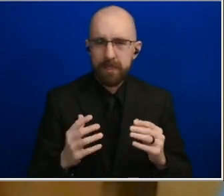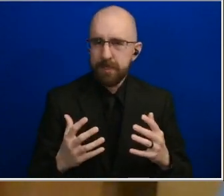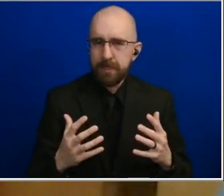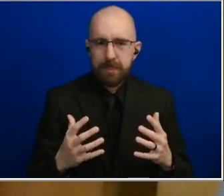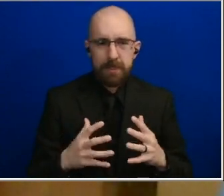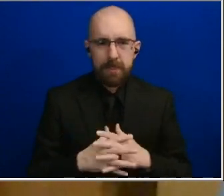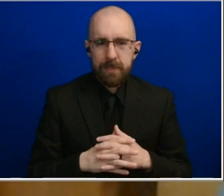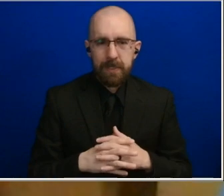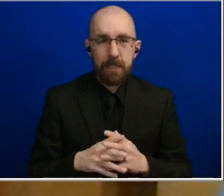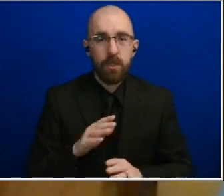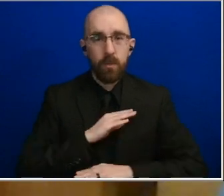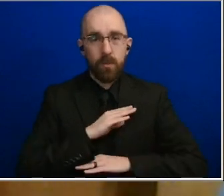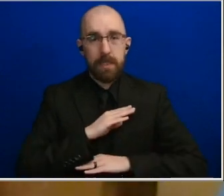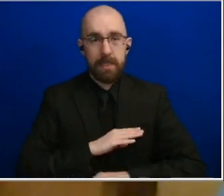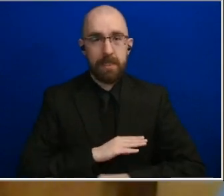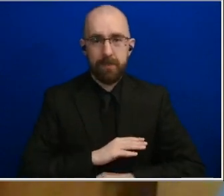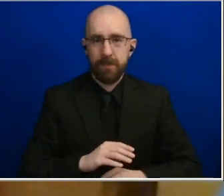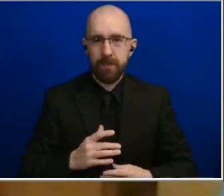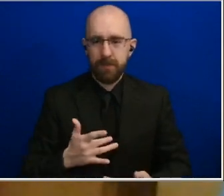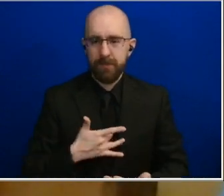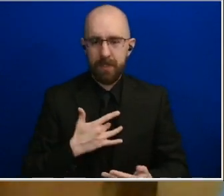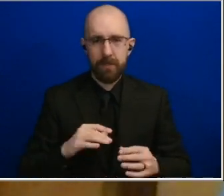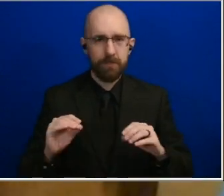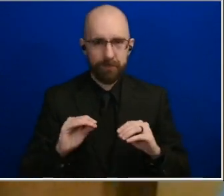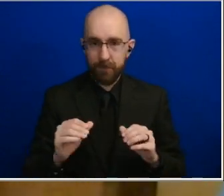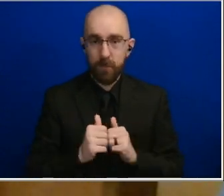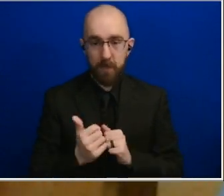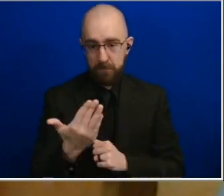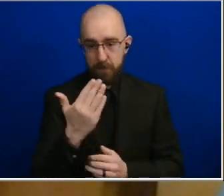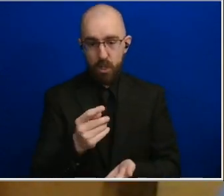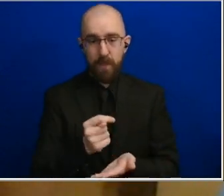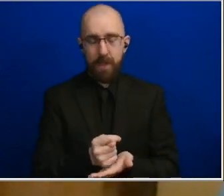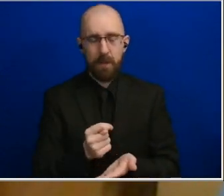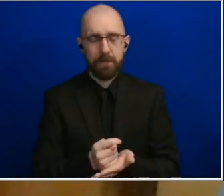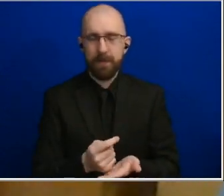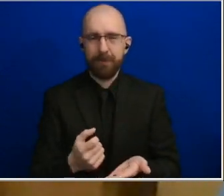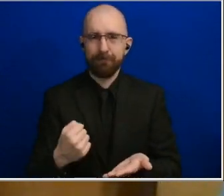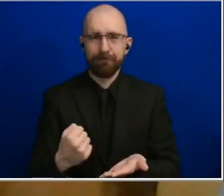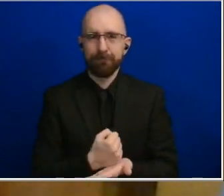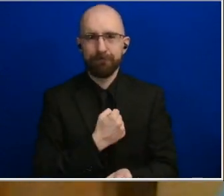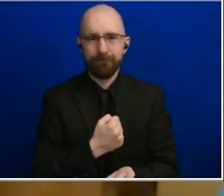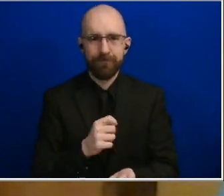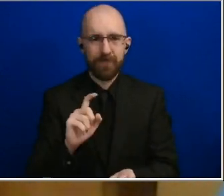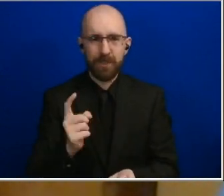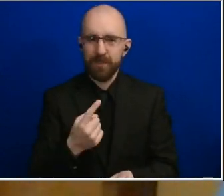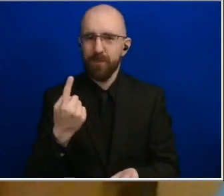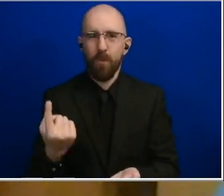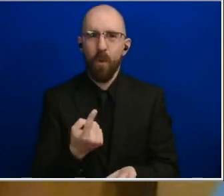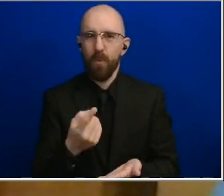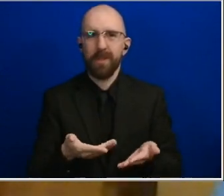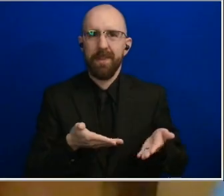relief from anything with the mirror therapy, and it was always just there.